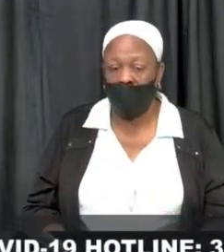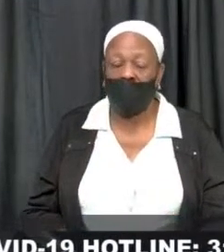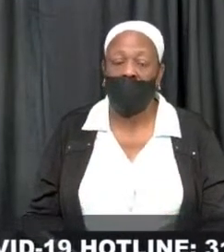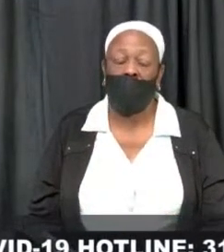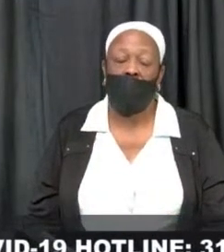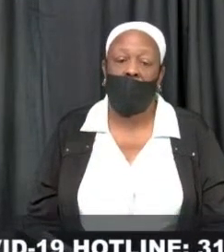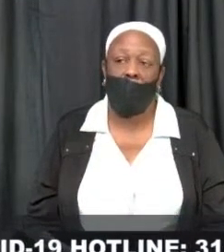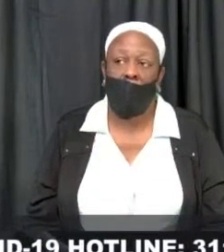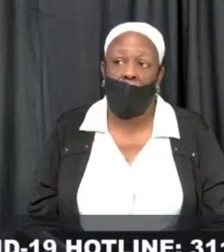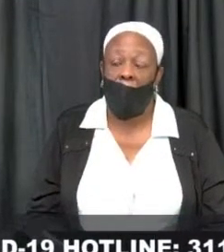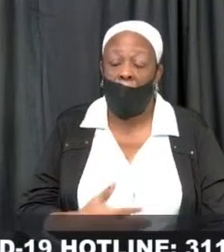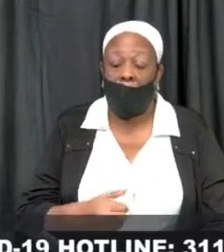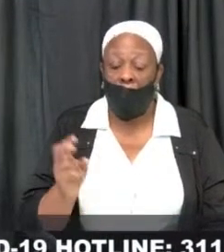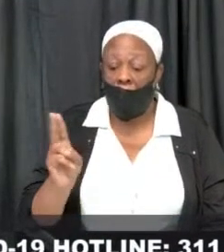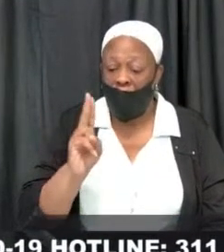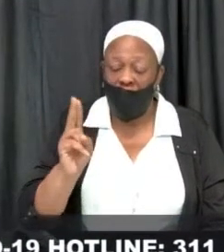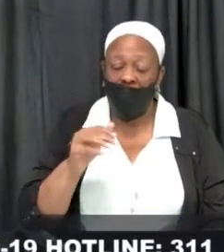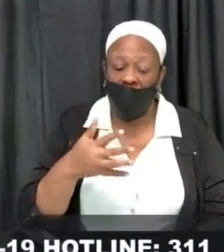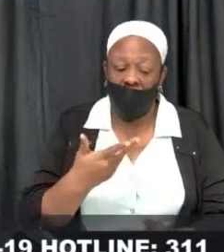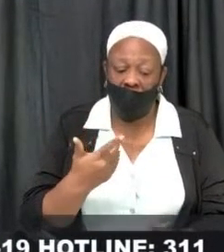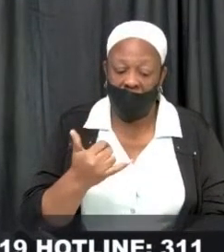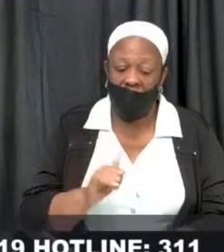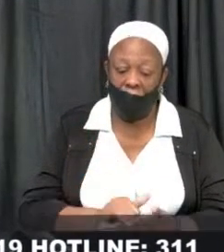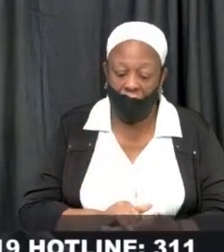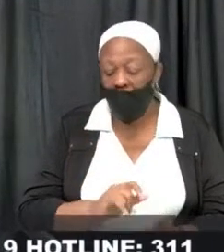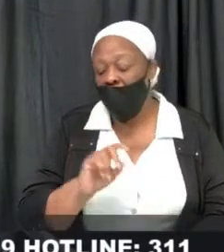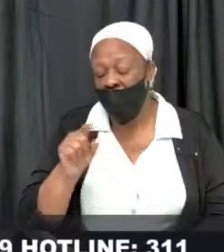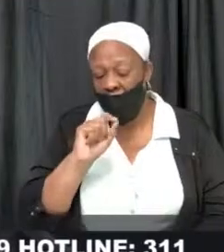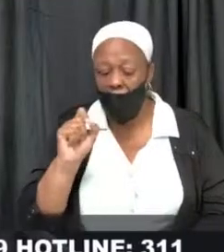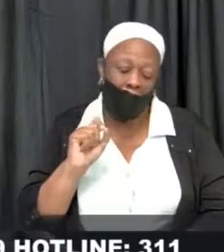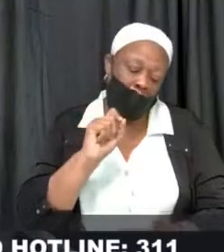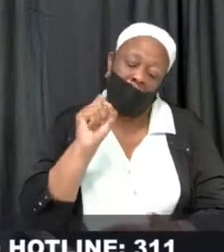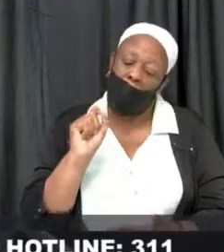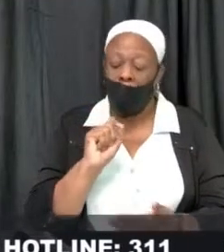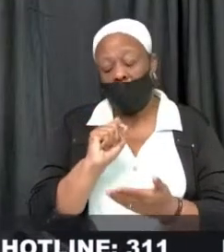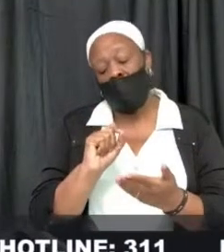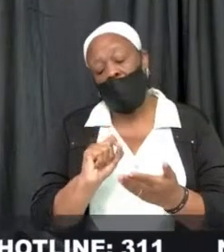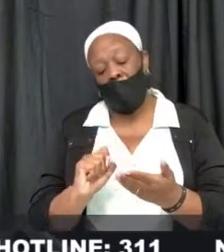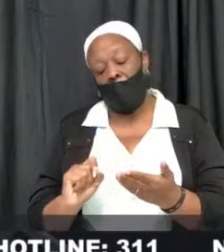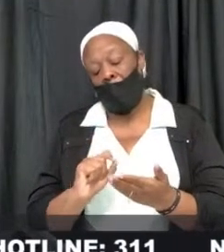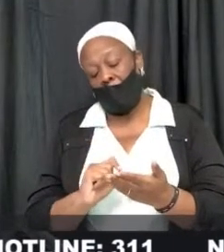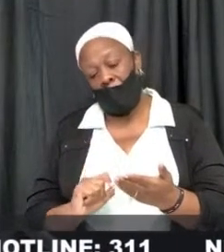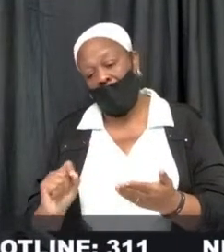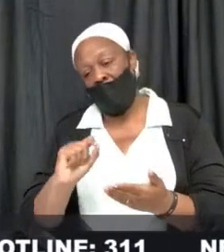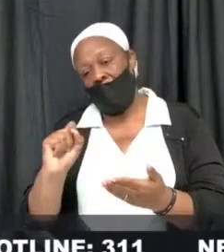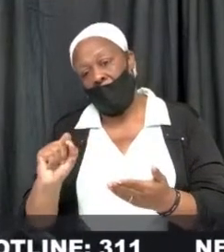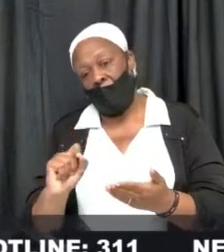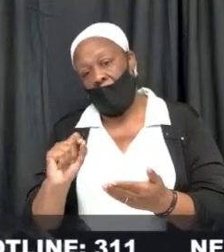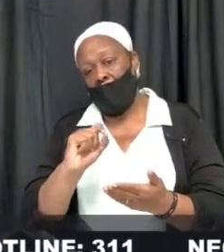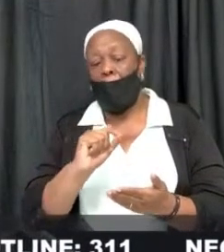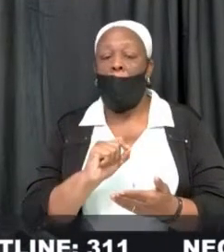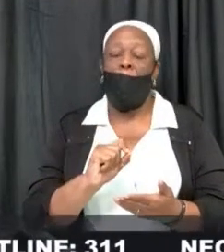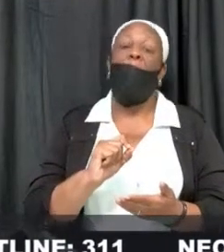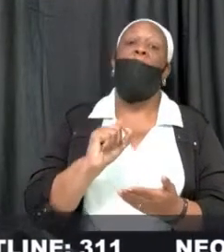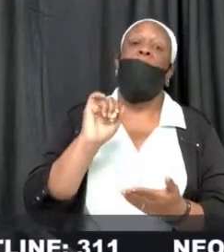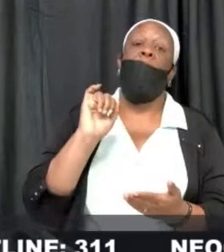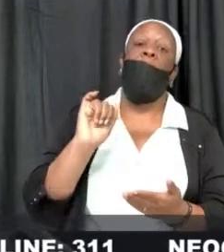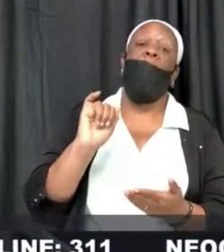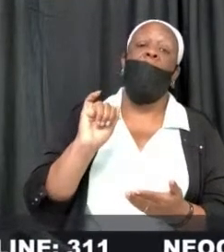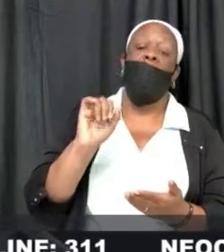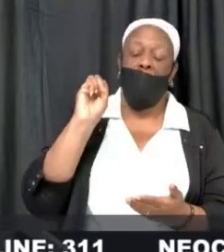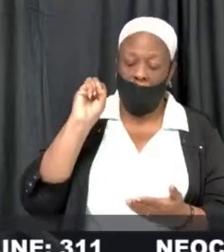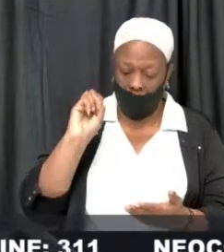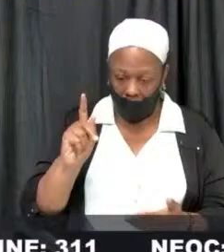and extrapolating it, they came to the figure that for COVID-19, you would need to have 70